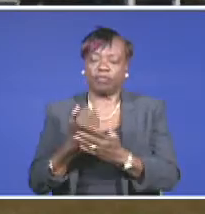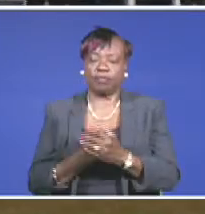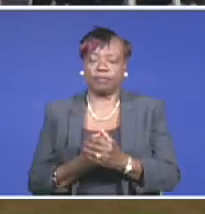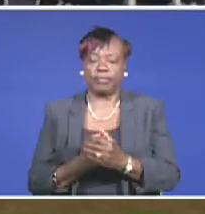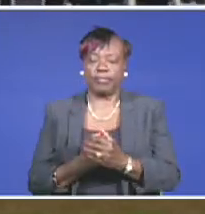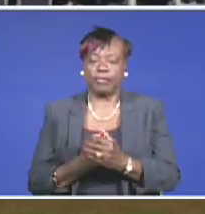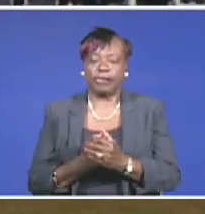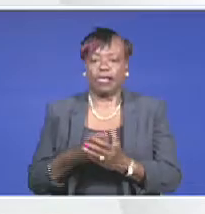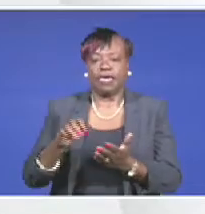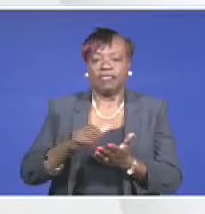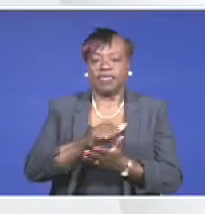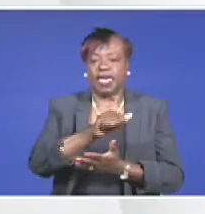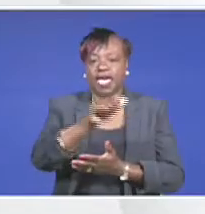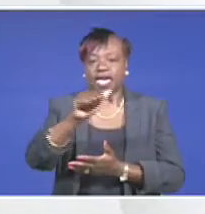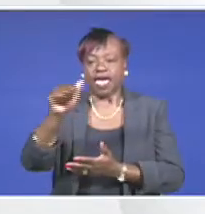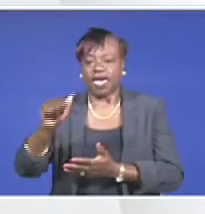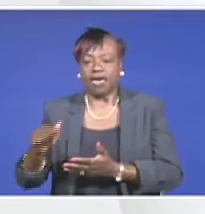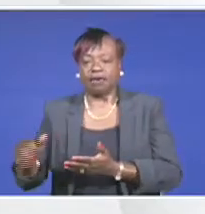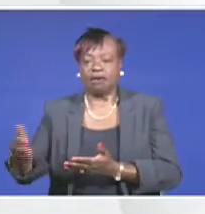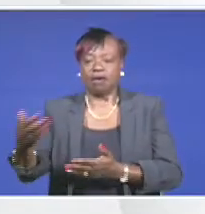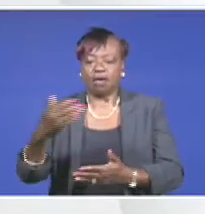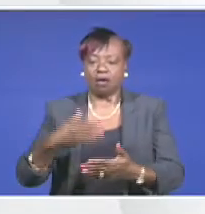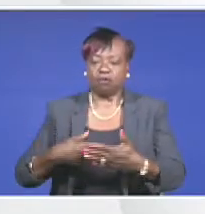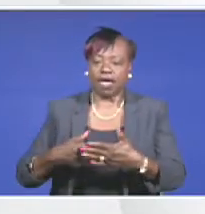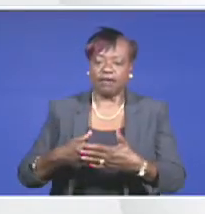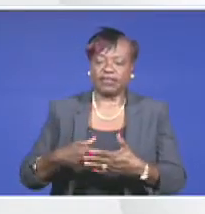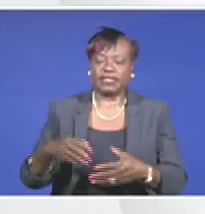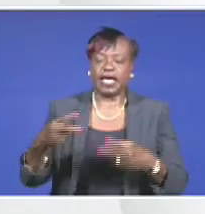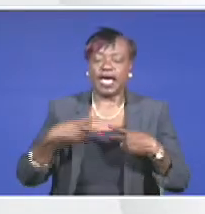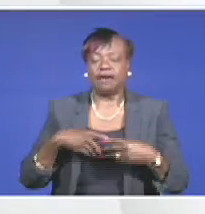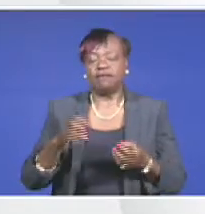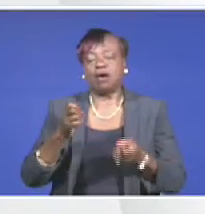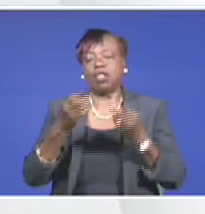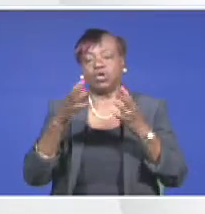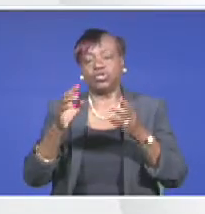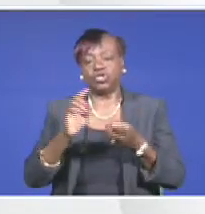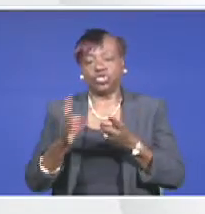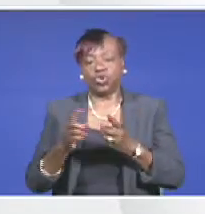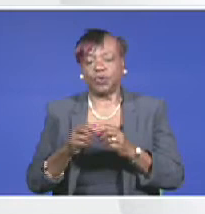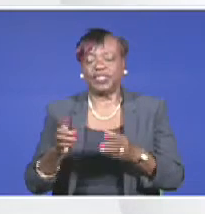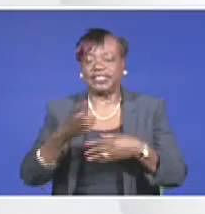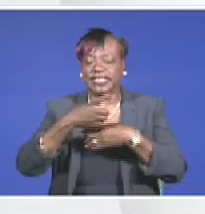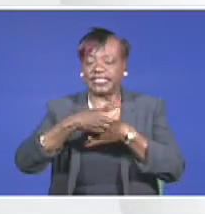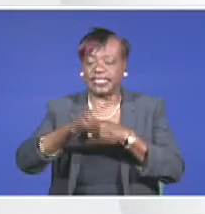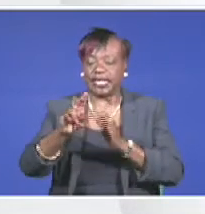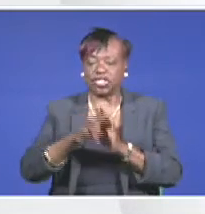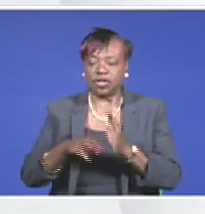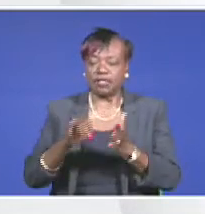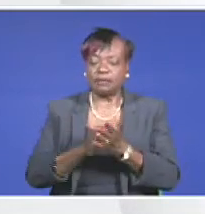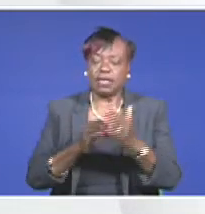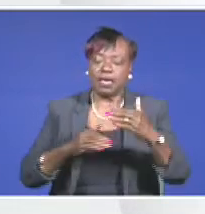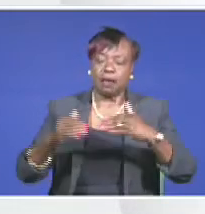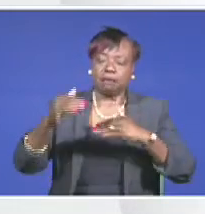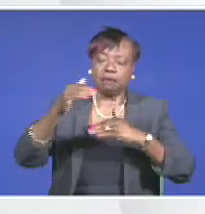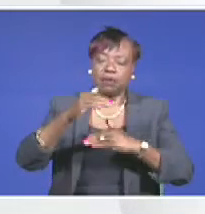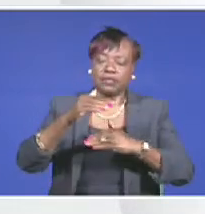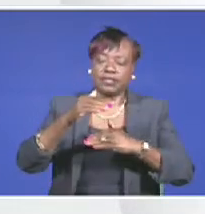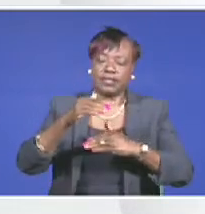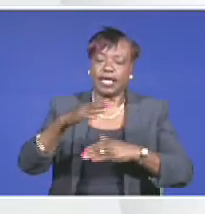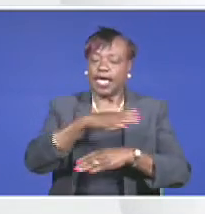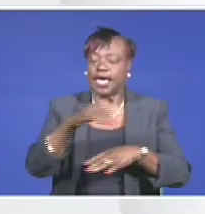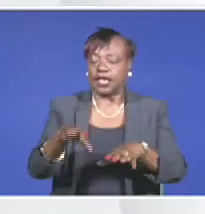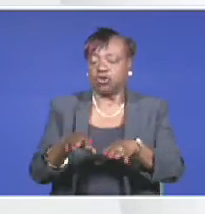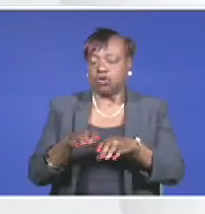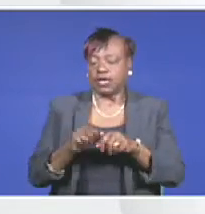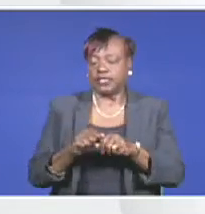Air arrivals, it has a lot to do with the way that the destination is being promoted and the